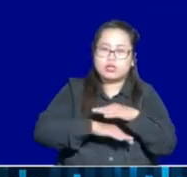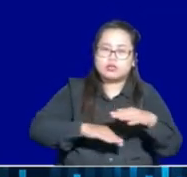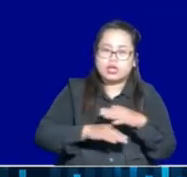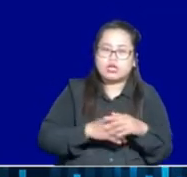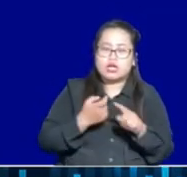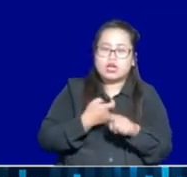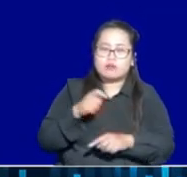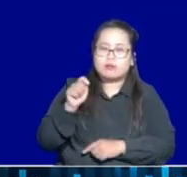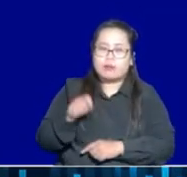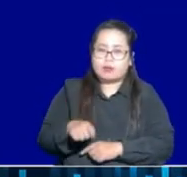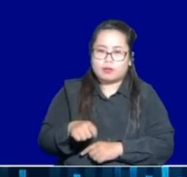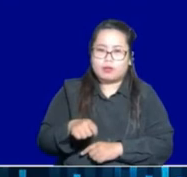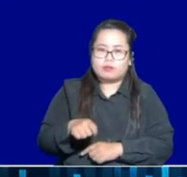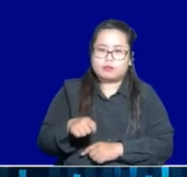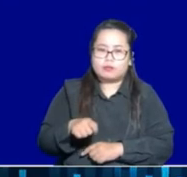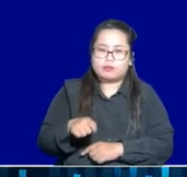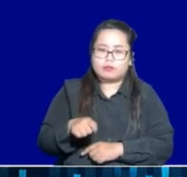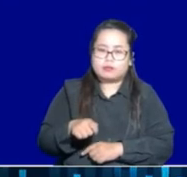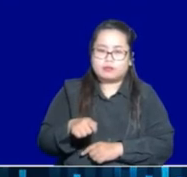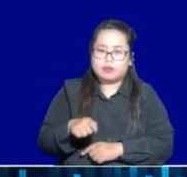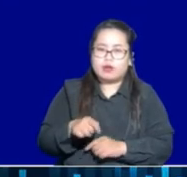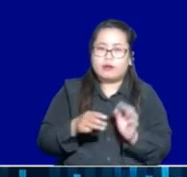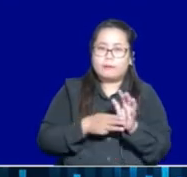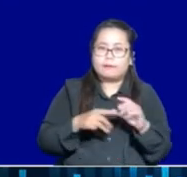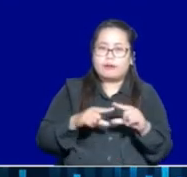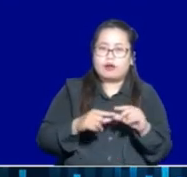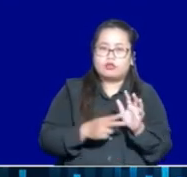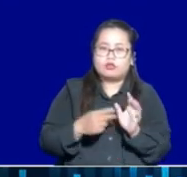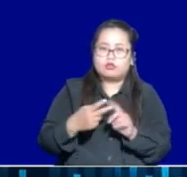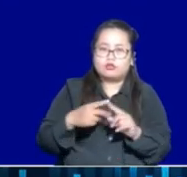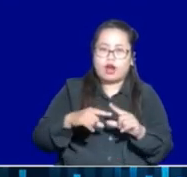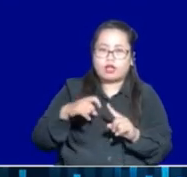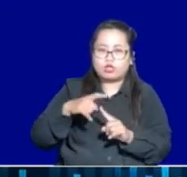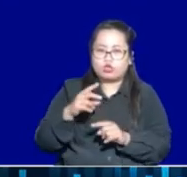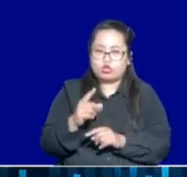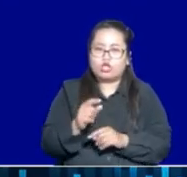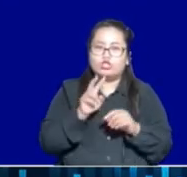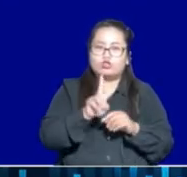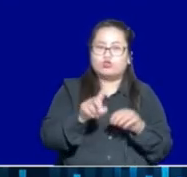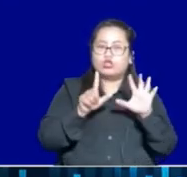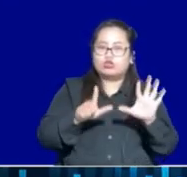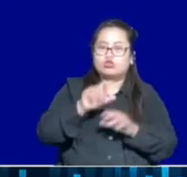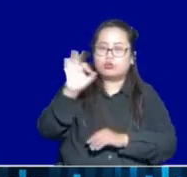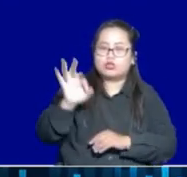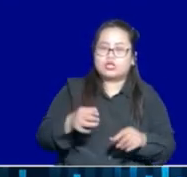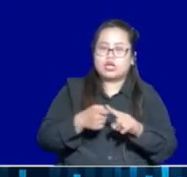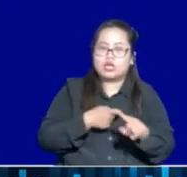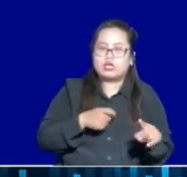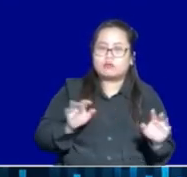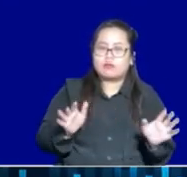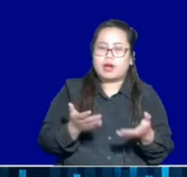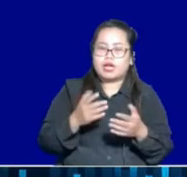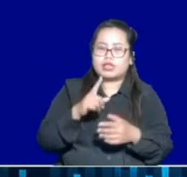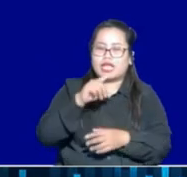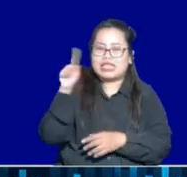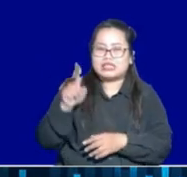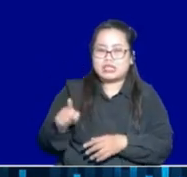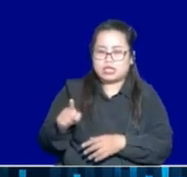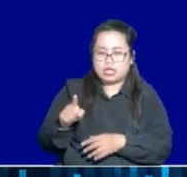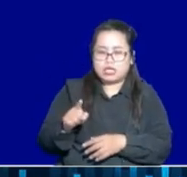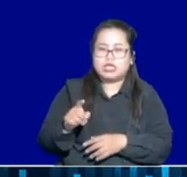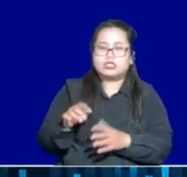in manufacturing, 27% come from electricity, 19% from agriculture, 16% from